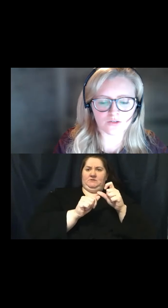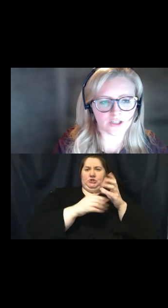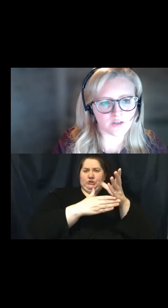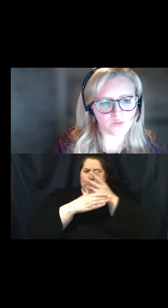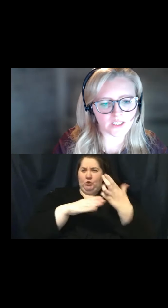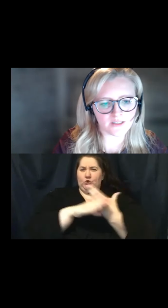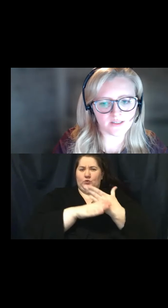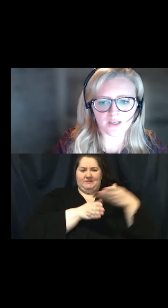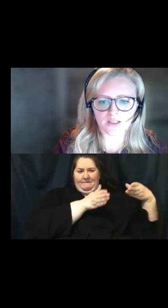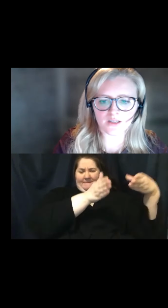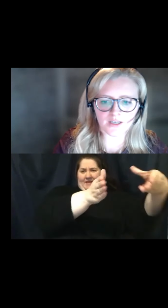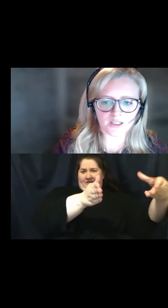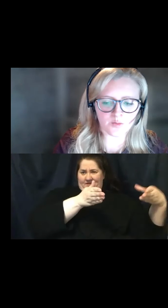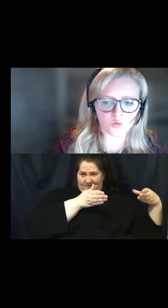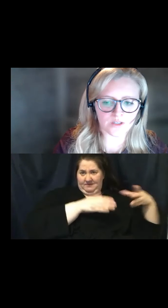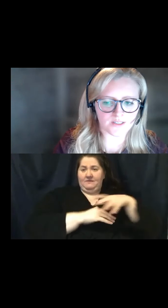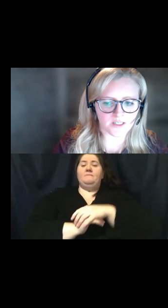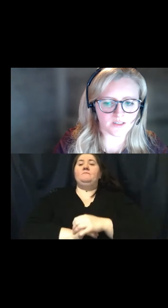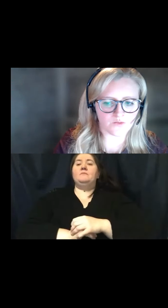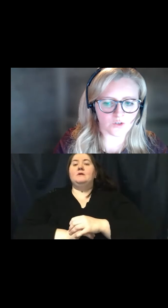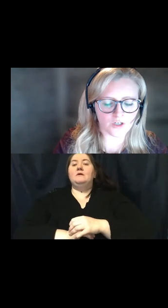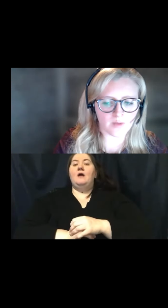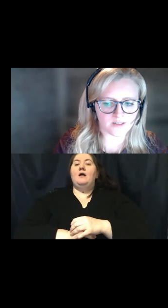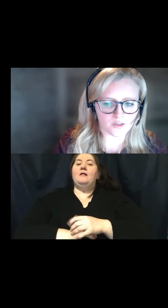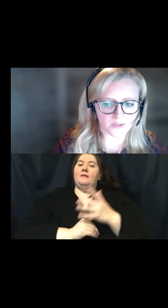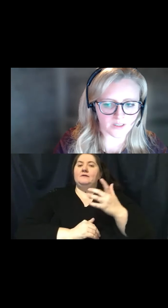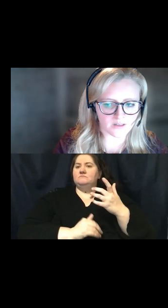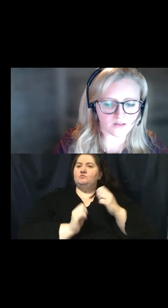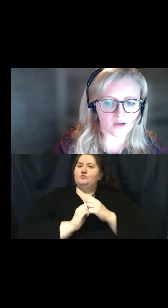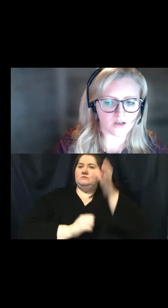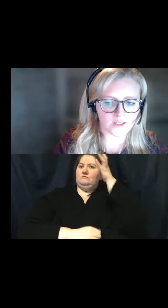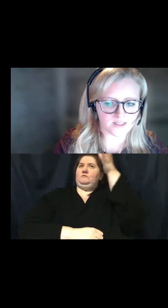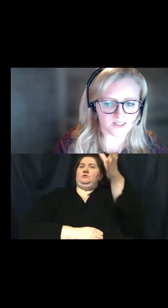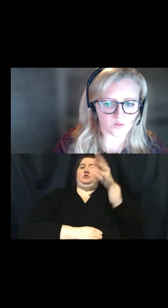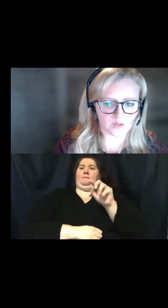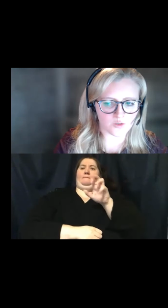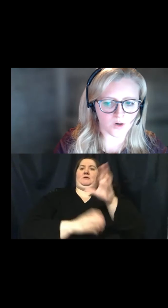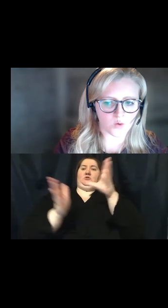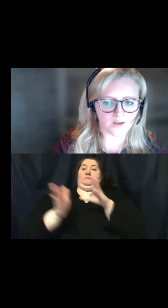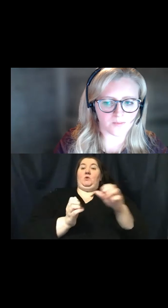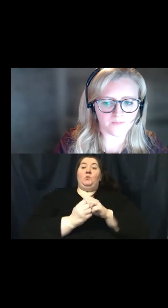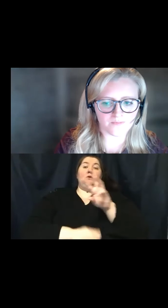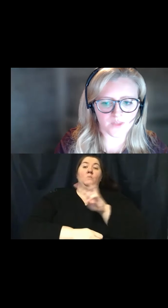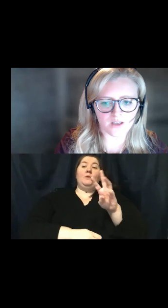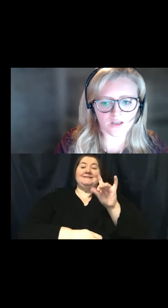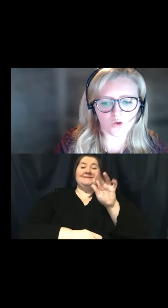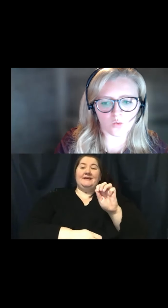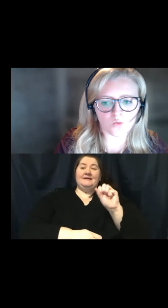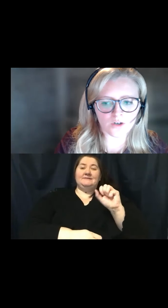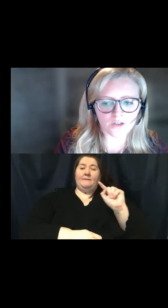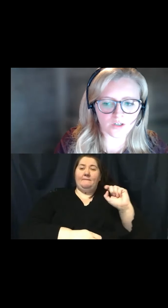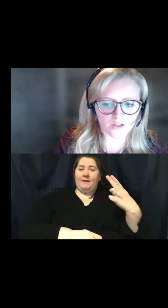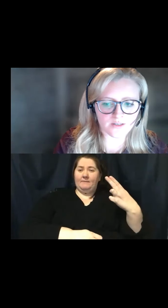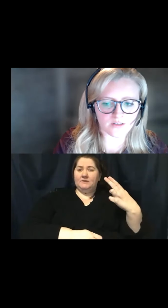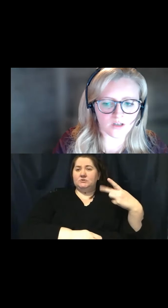These restoration plans line up with the city's future master plan along Westlake Sammamish Parkway.